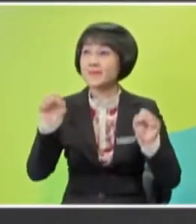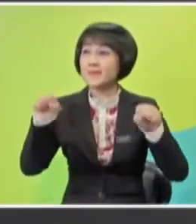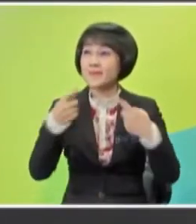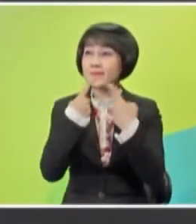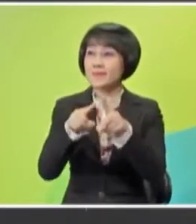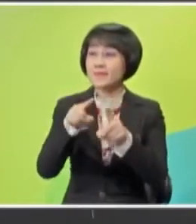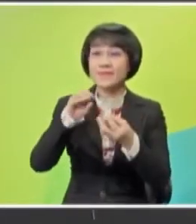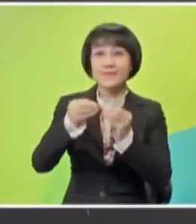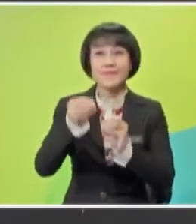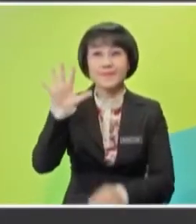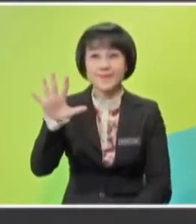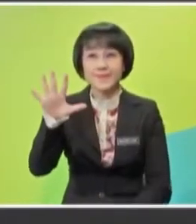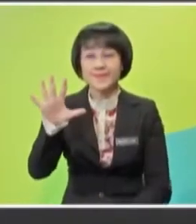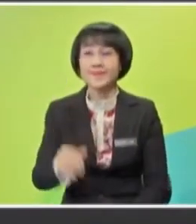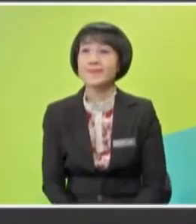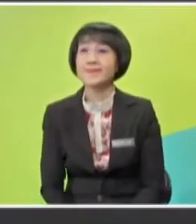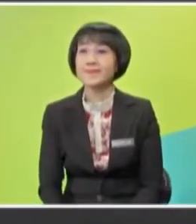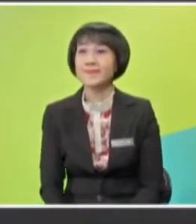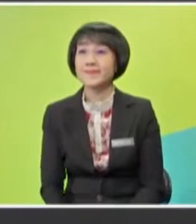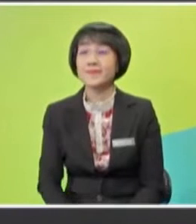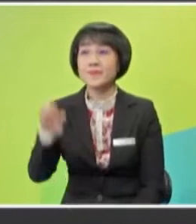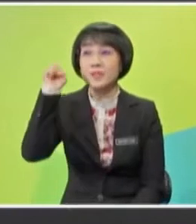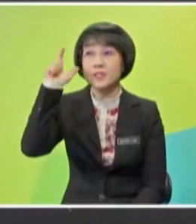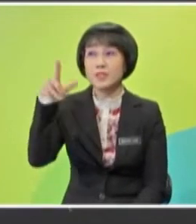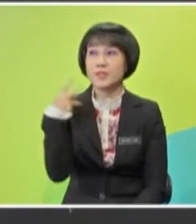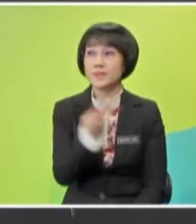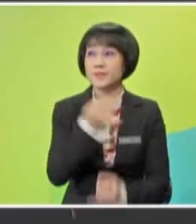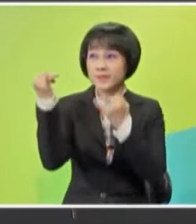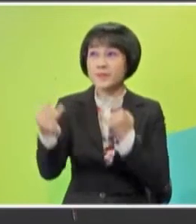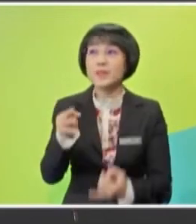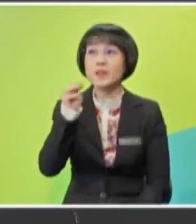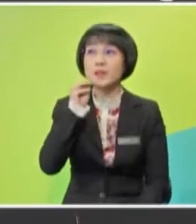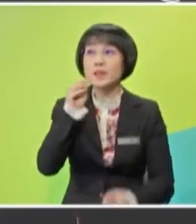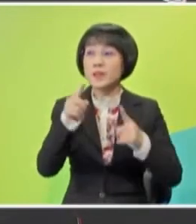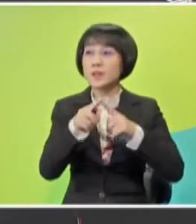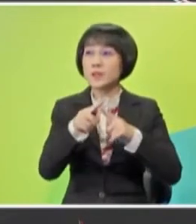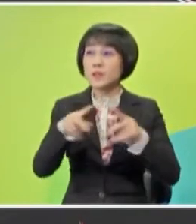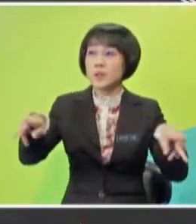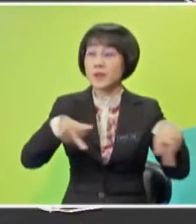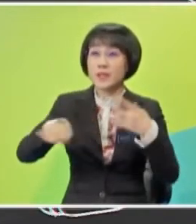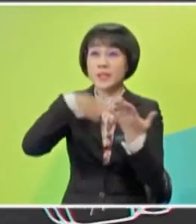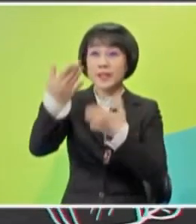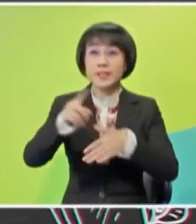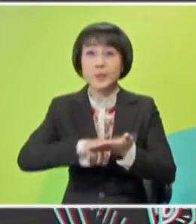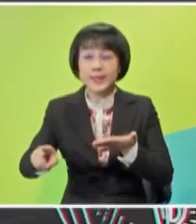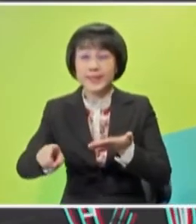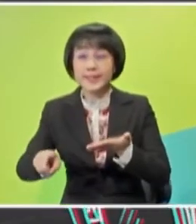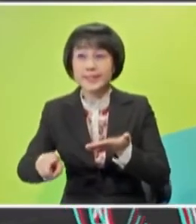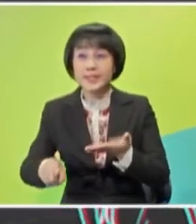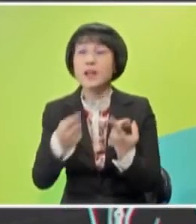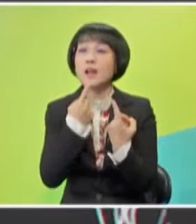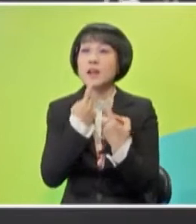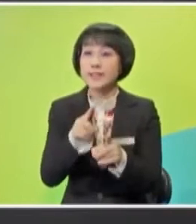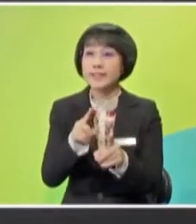please? Yes, okay. Shall we invite Martha to the party next week? And the answer